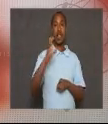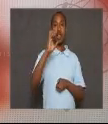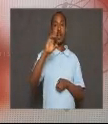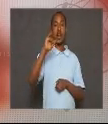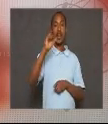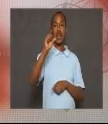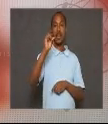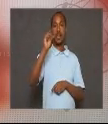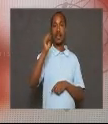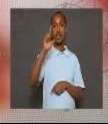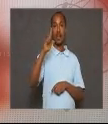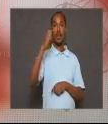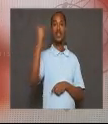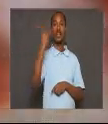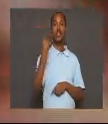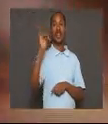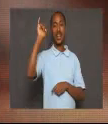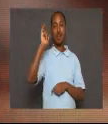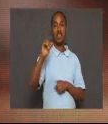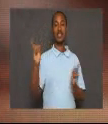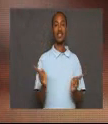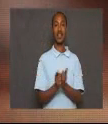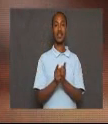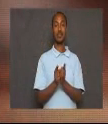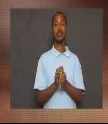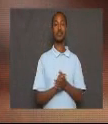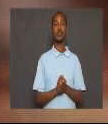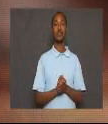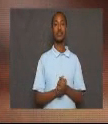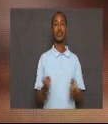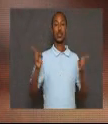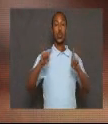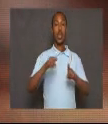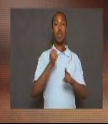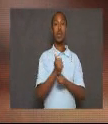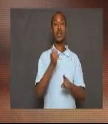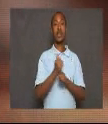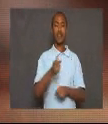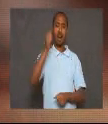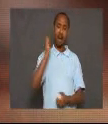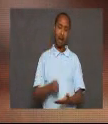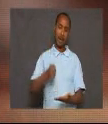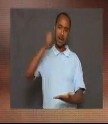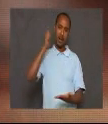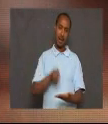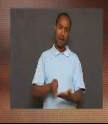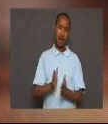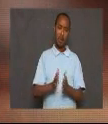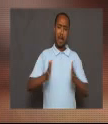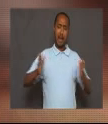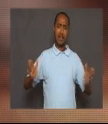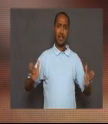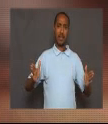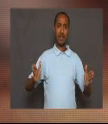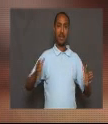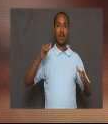structure remains intact. When metal is hammered, bent, or pulled